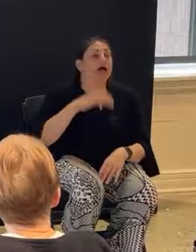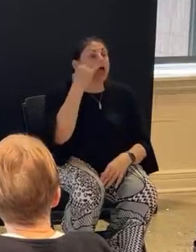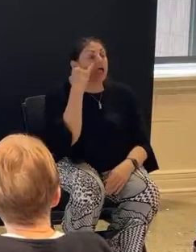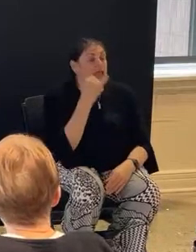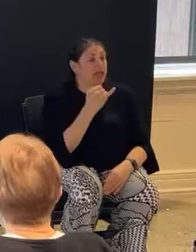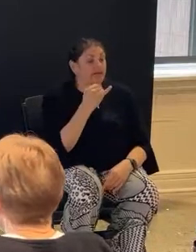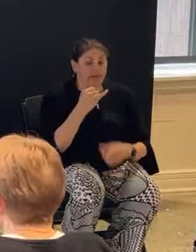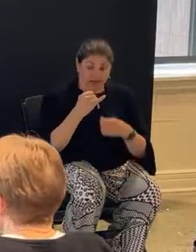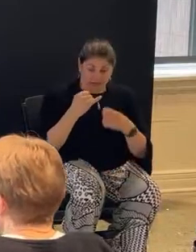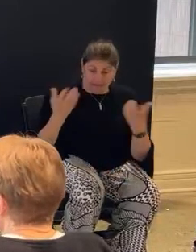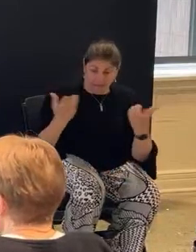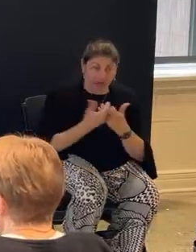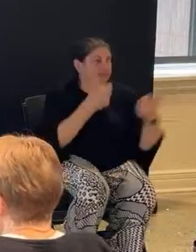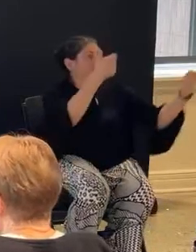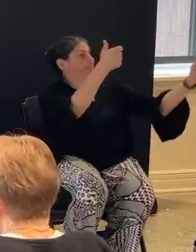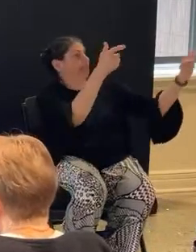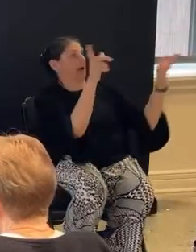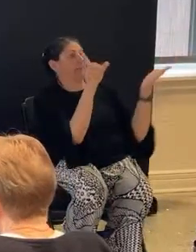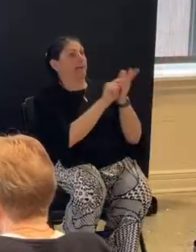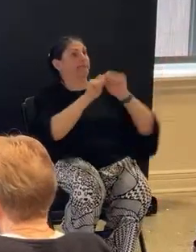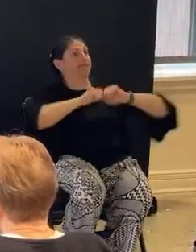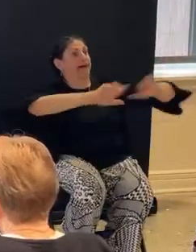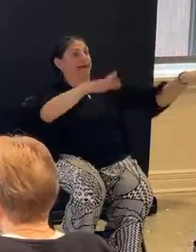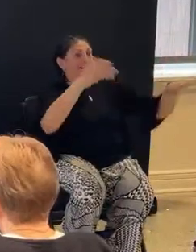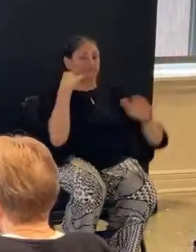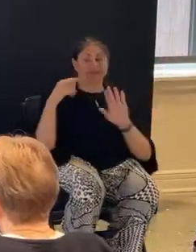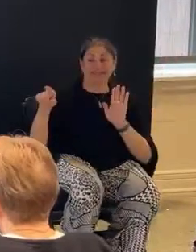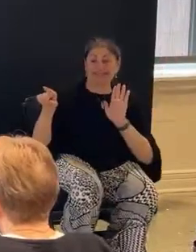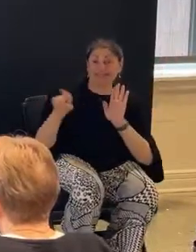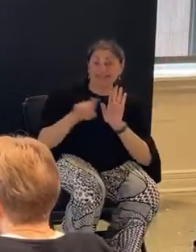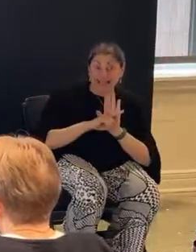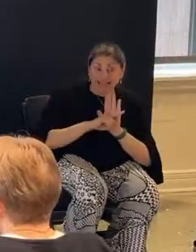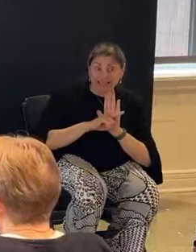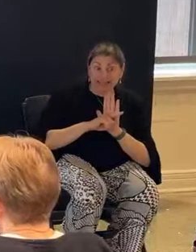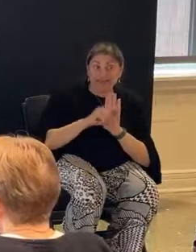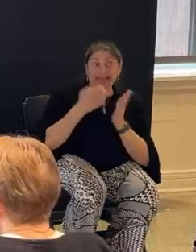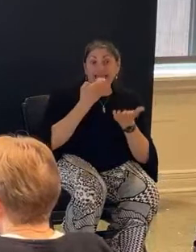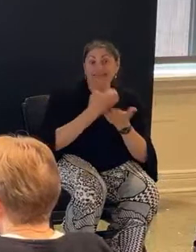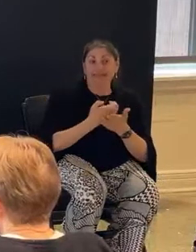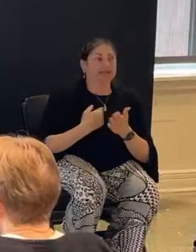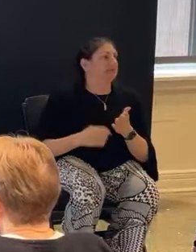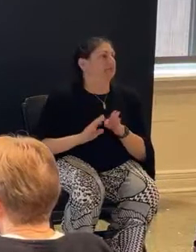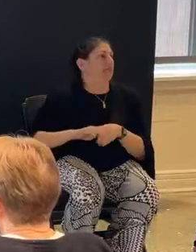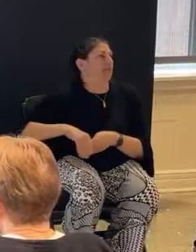they hope it is, then they publish it. If it was negative evidence, then they don't publish it.